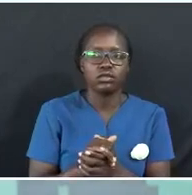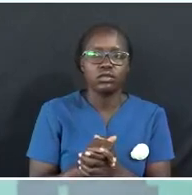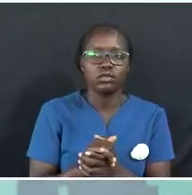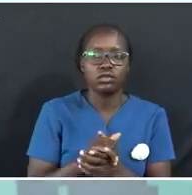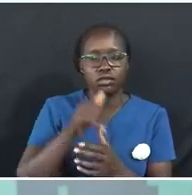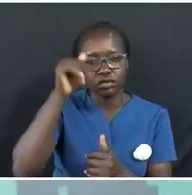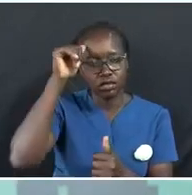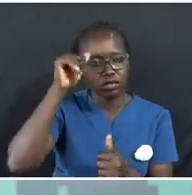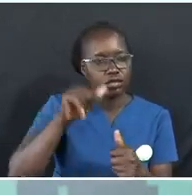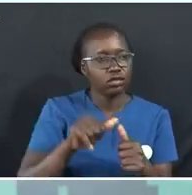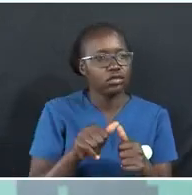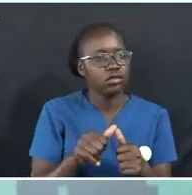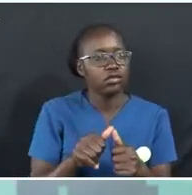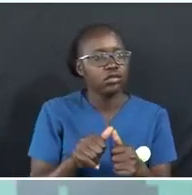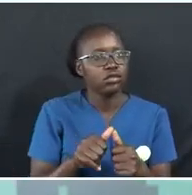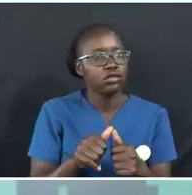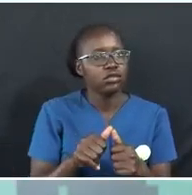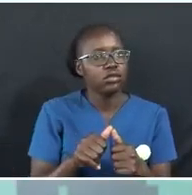Remember this.